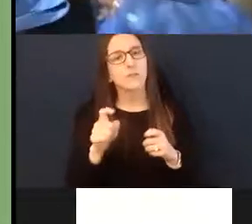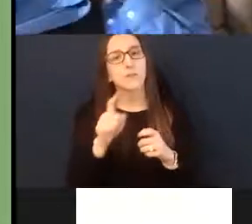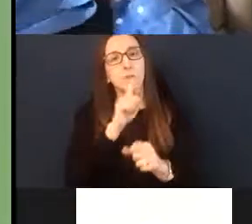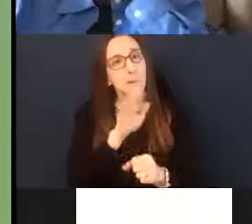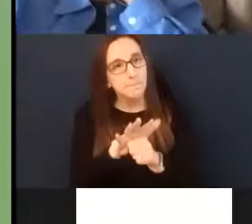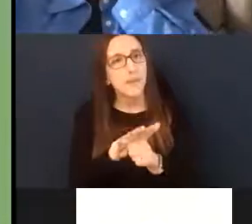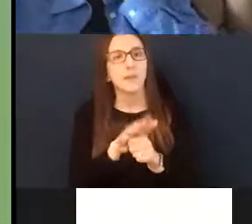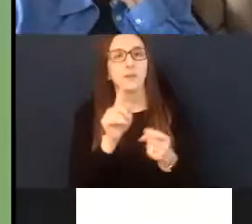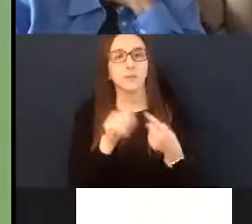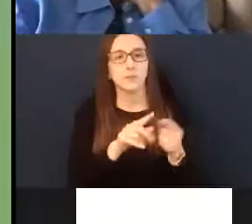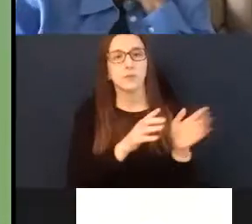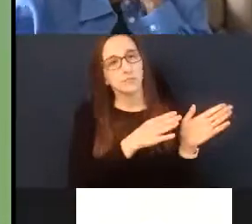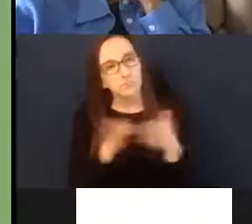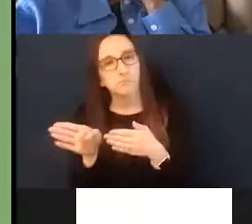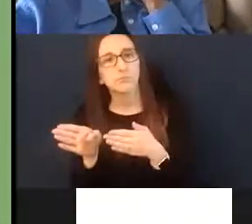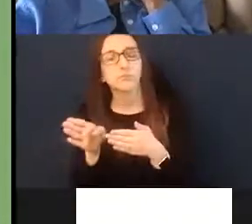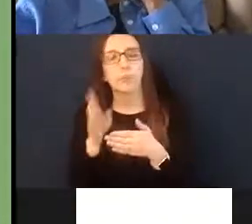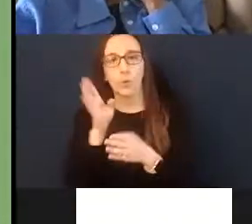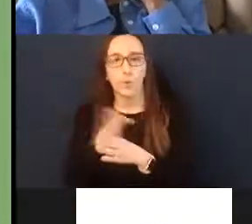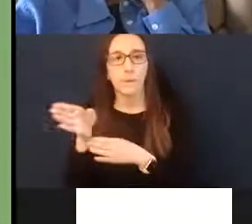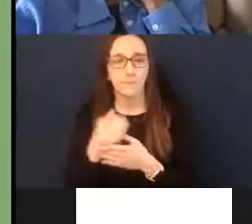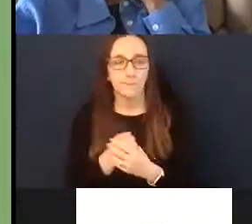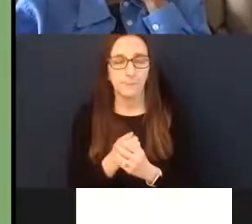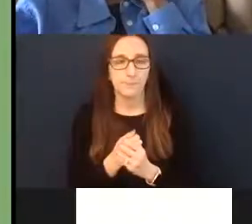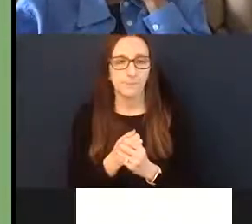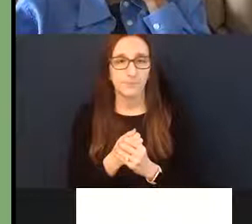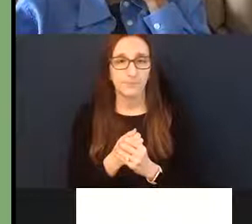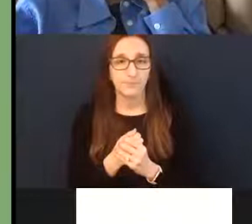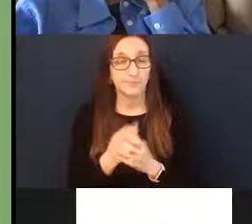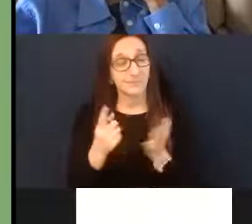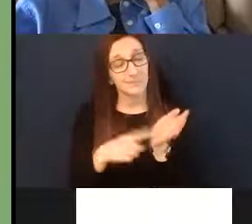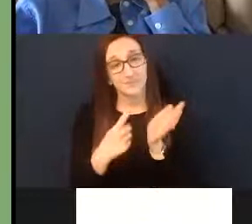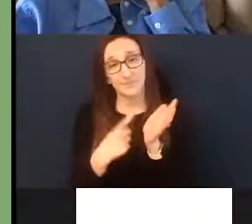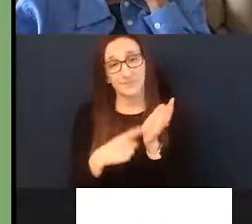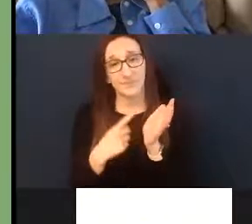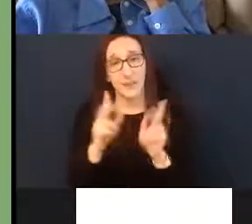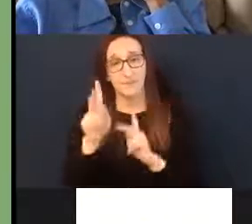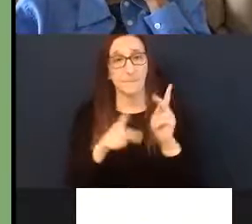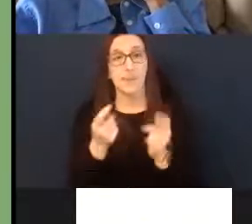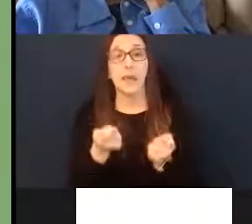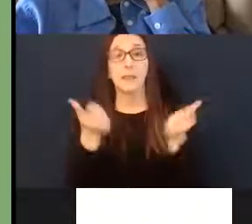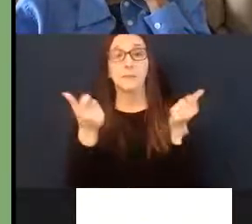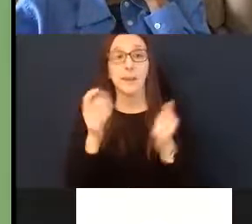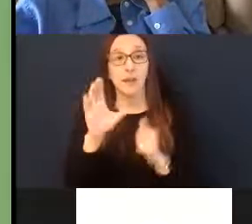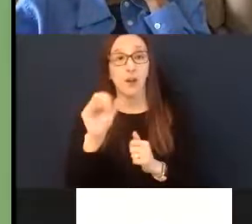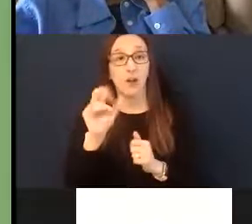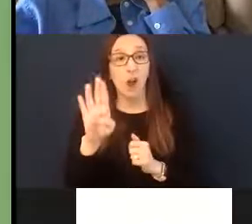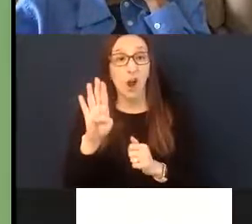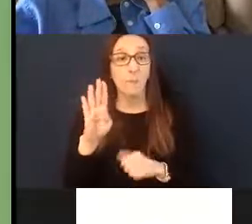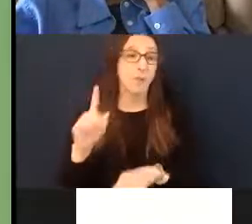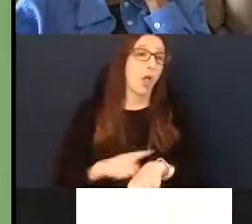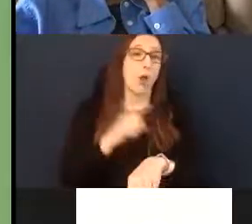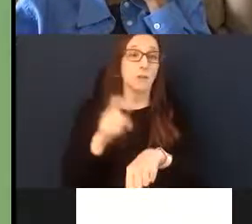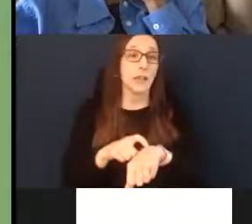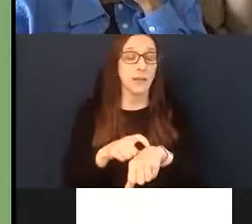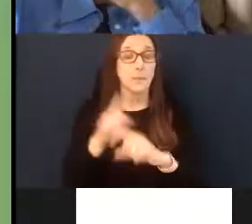having carbs back into your diet. Sometimes people eliminate carbs for so long that when they do